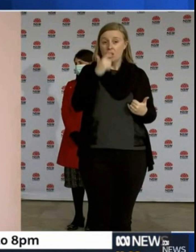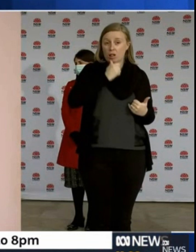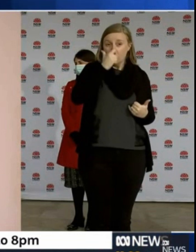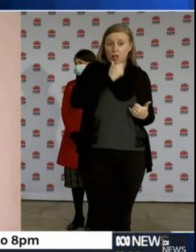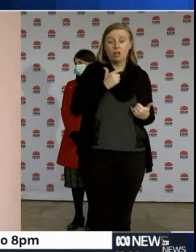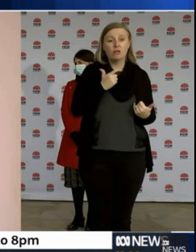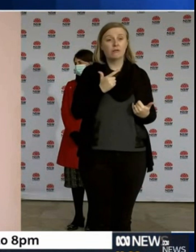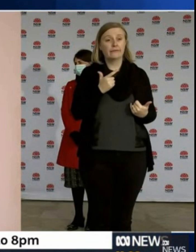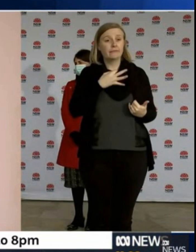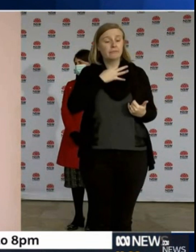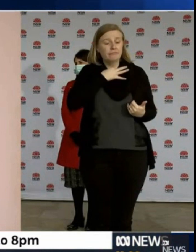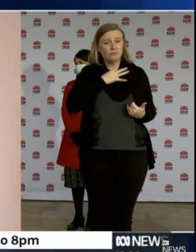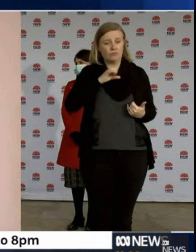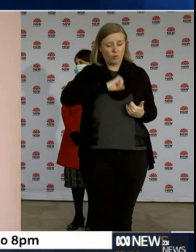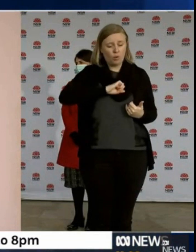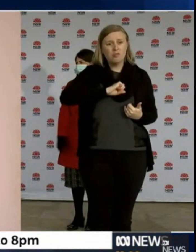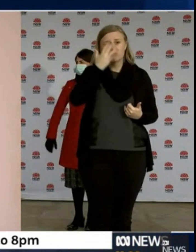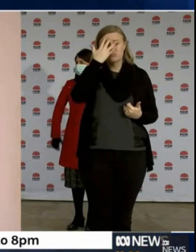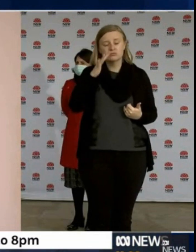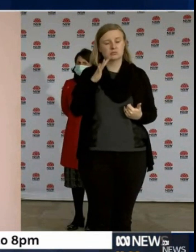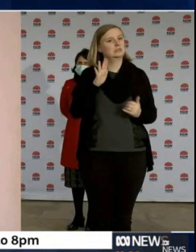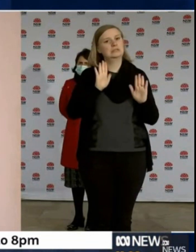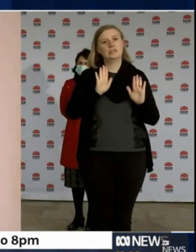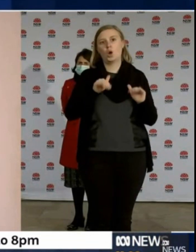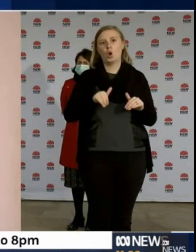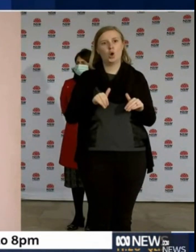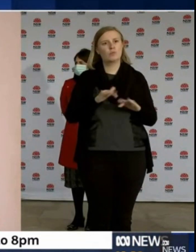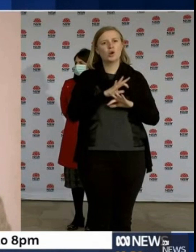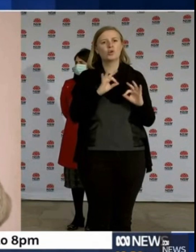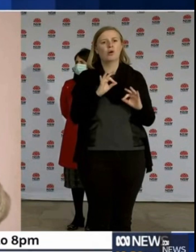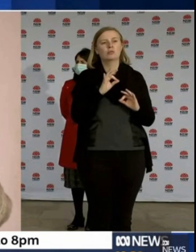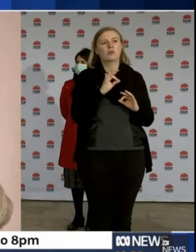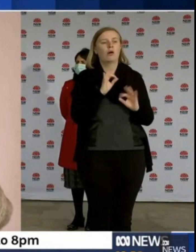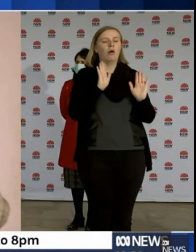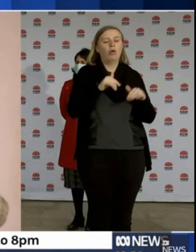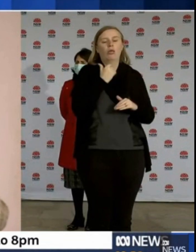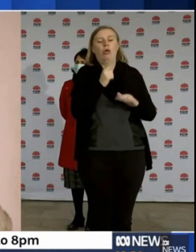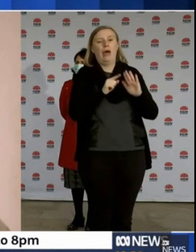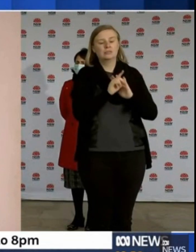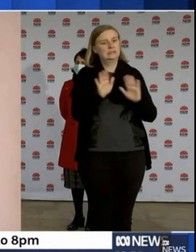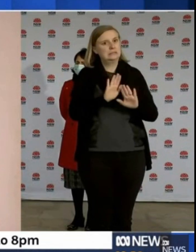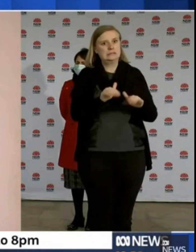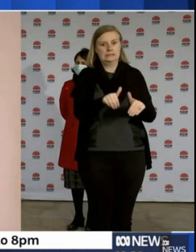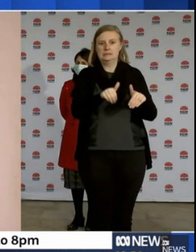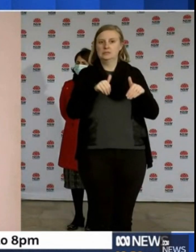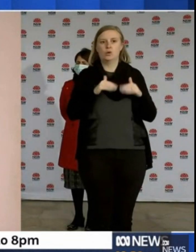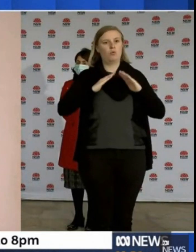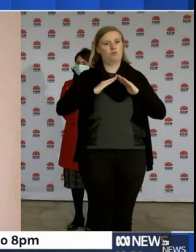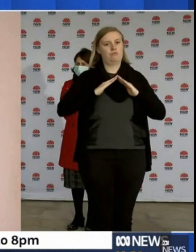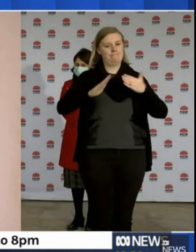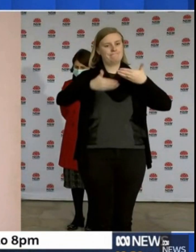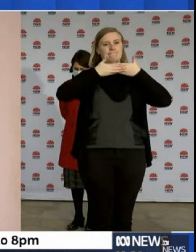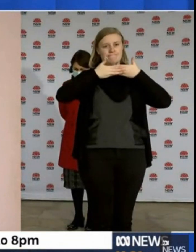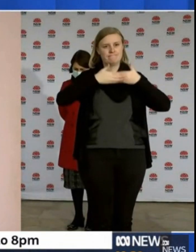mild. Please keep monitoring both your mobile phone for text messages, but also the